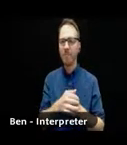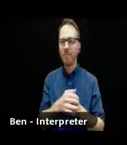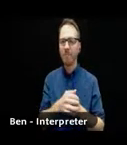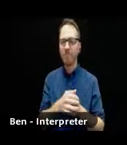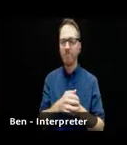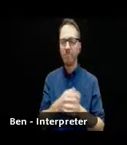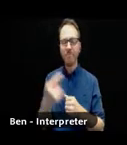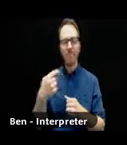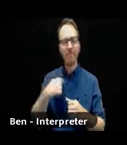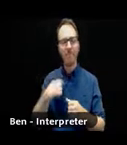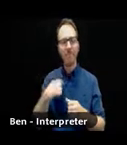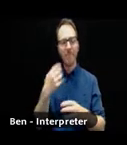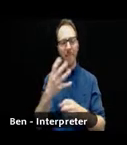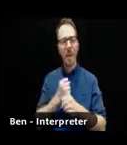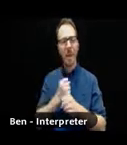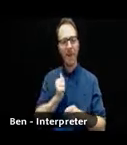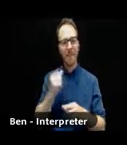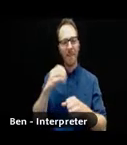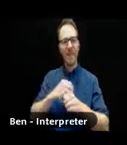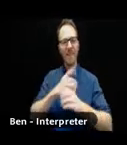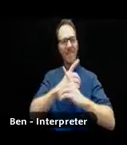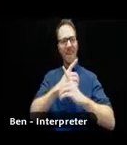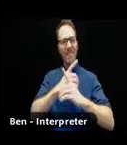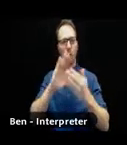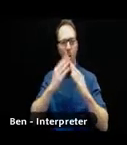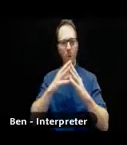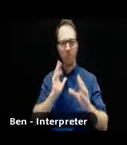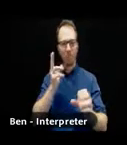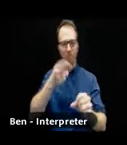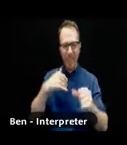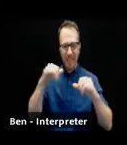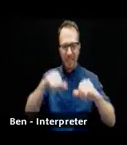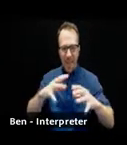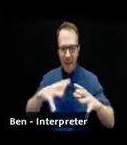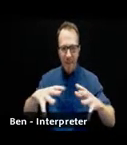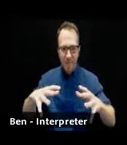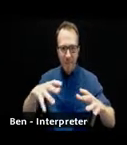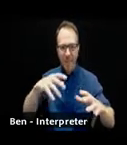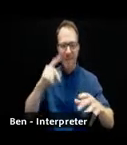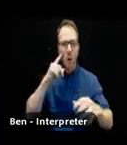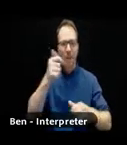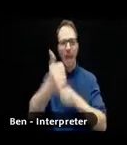I sort of got my in the defense community there and where I stayed for the next 10 or so years.